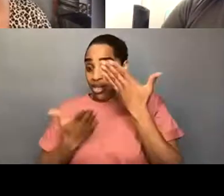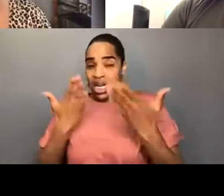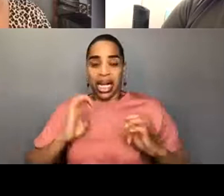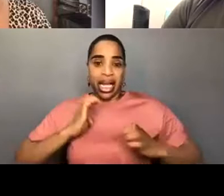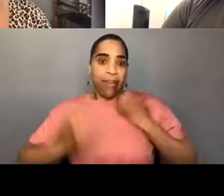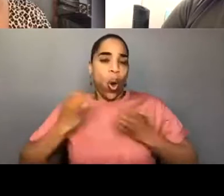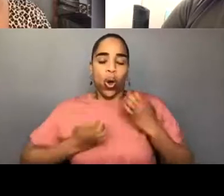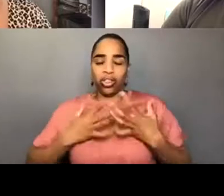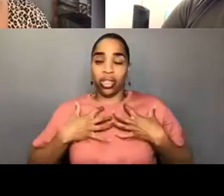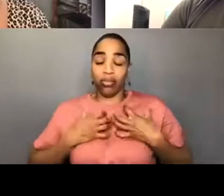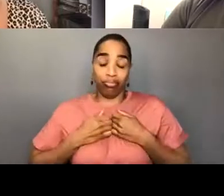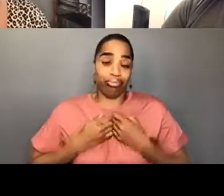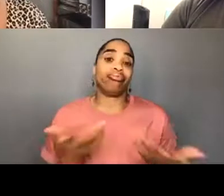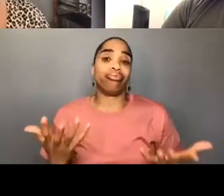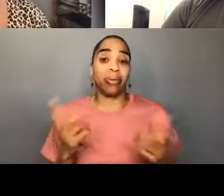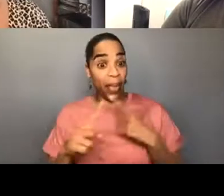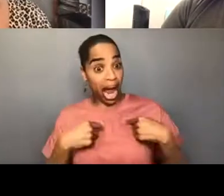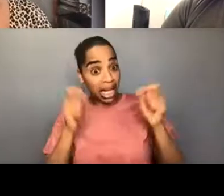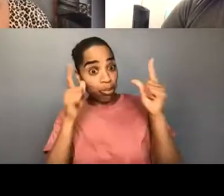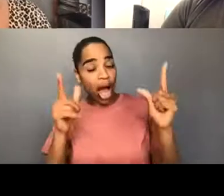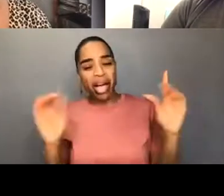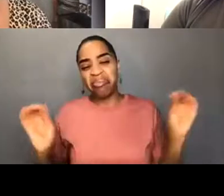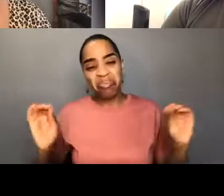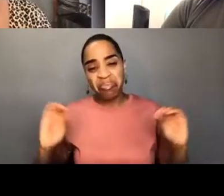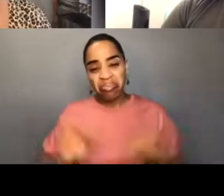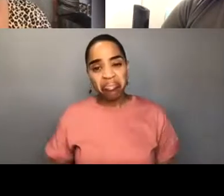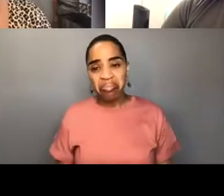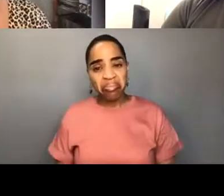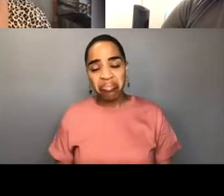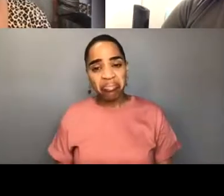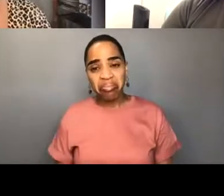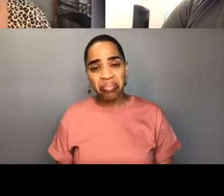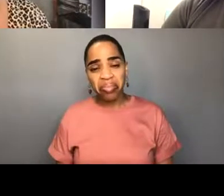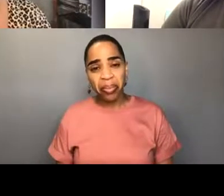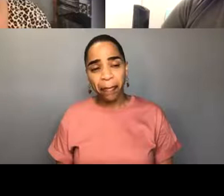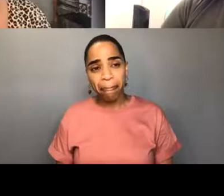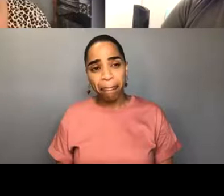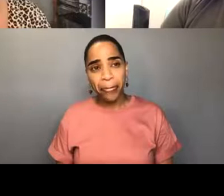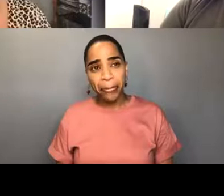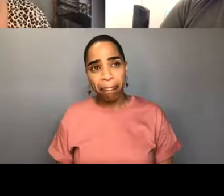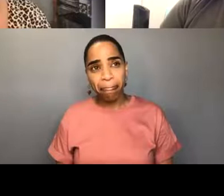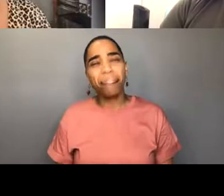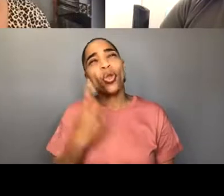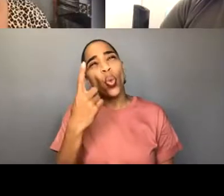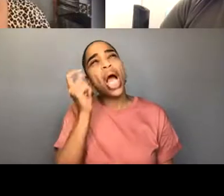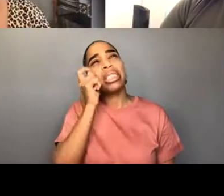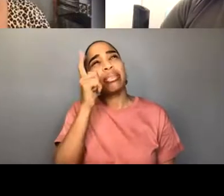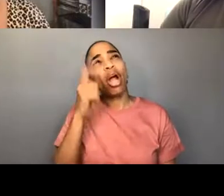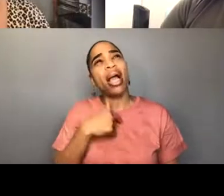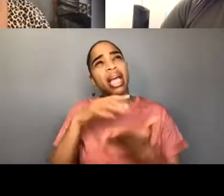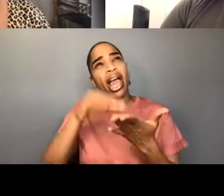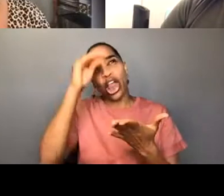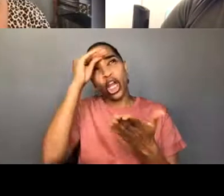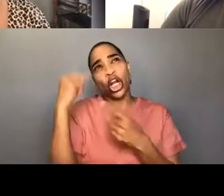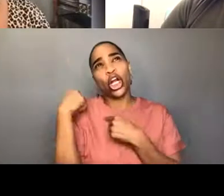but it wasn't surprising. I would say the most surprising thing that I learned in the course of doing